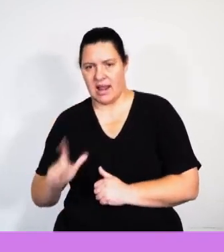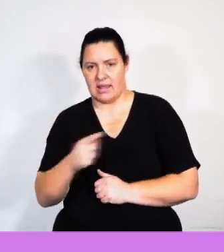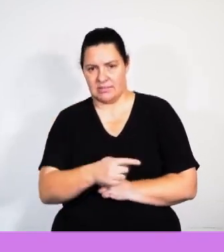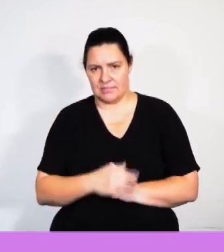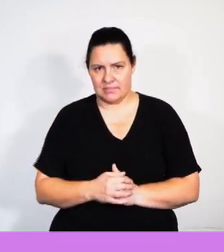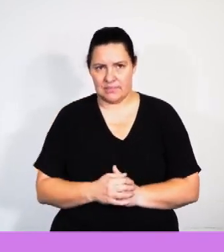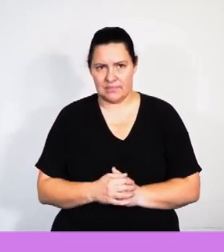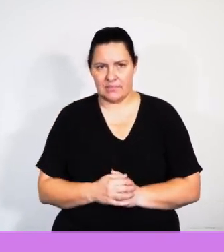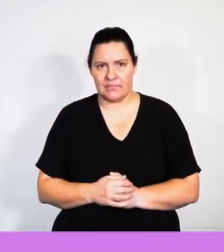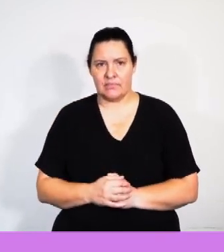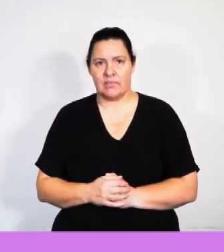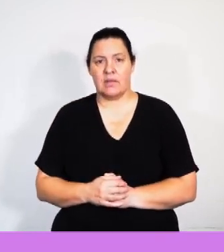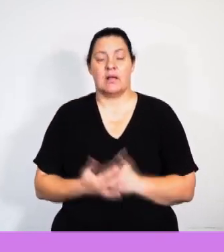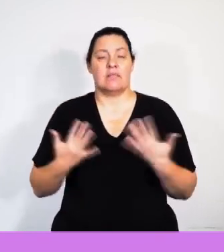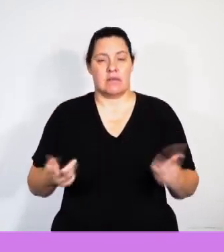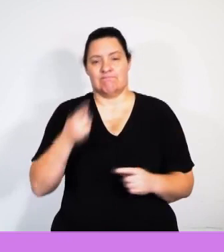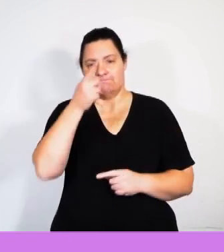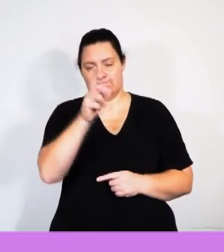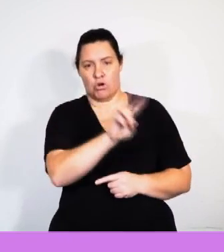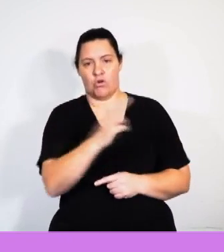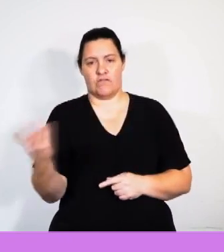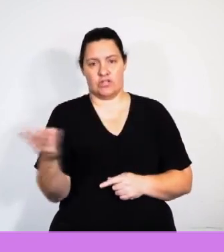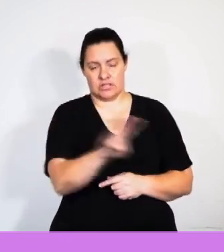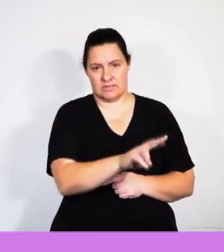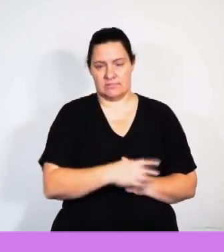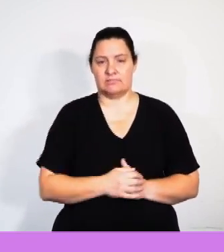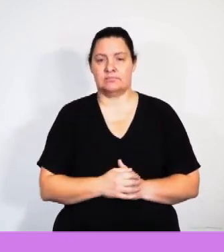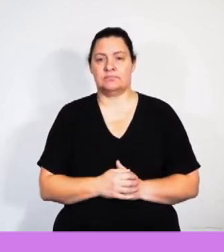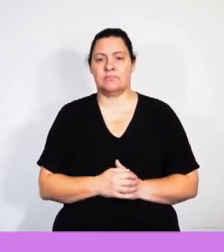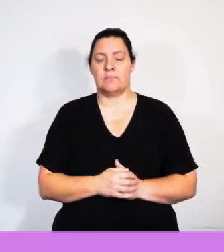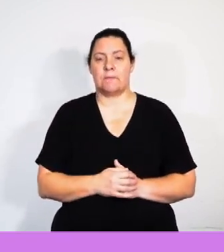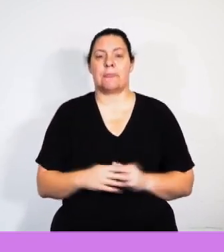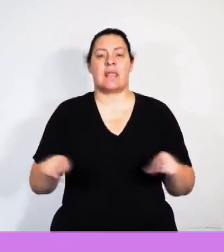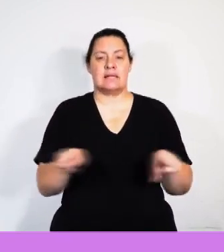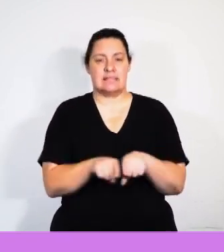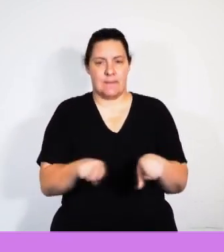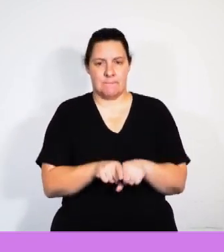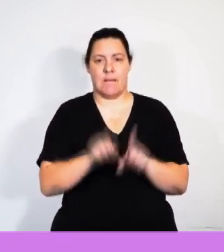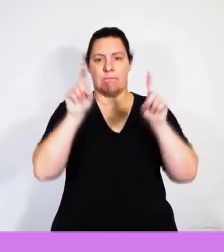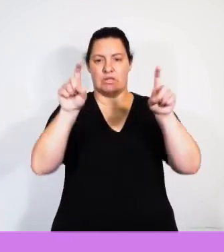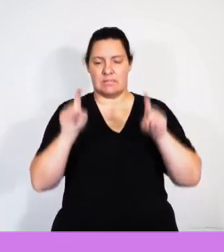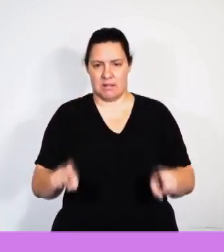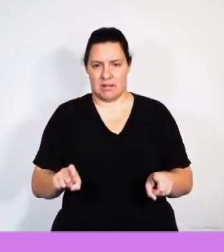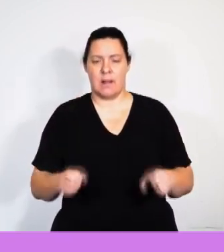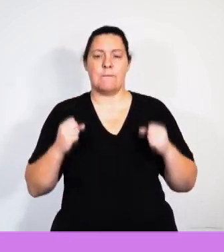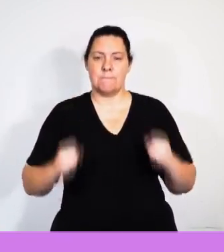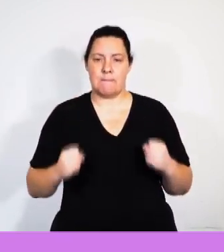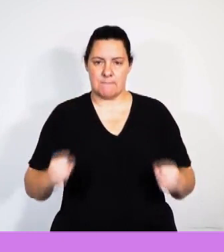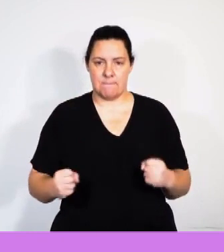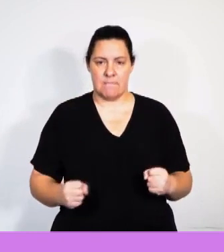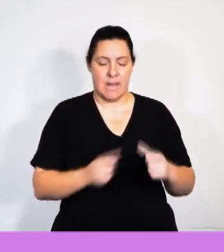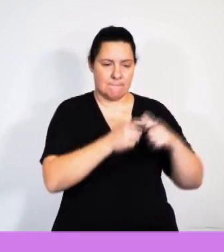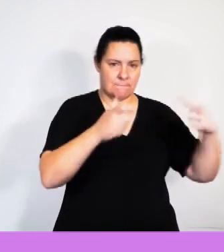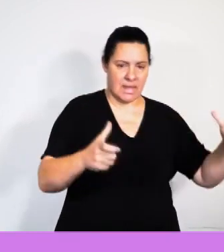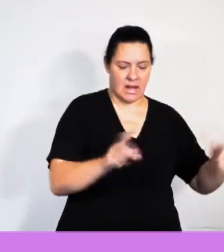a liter. There is our conversion ladder. The same principle still